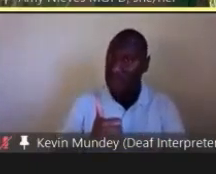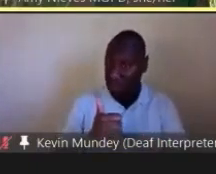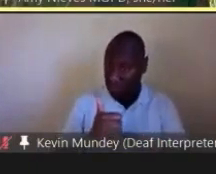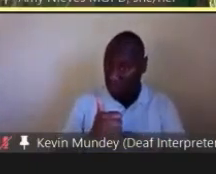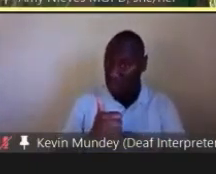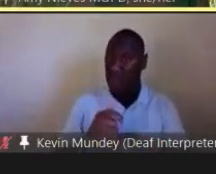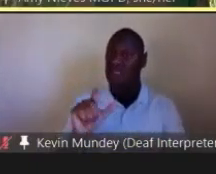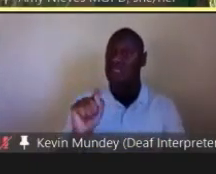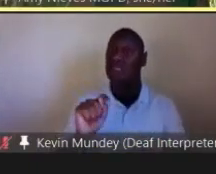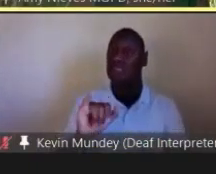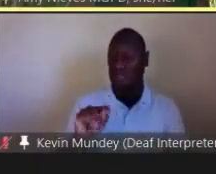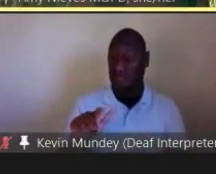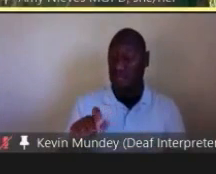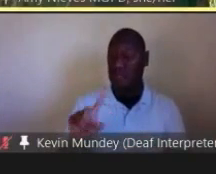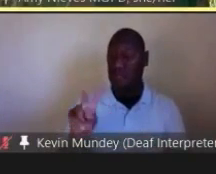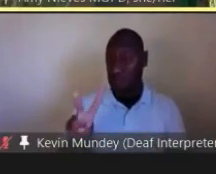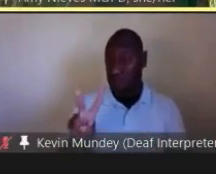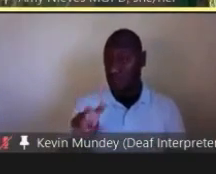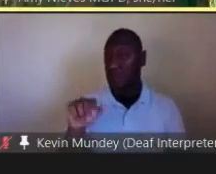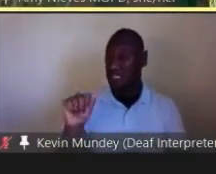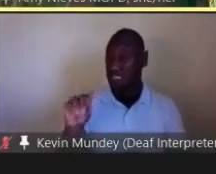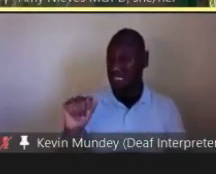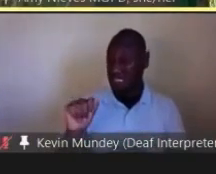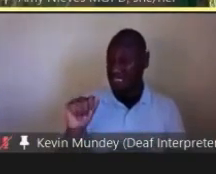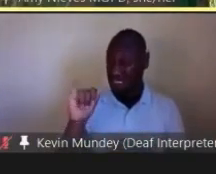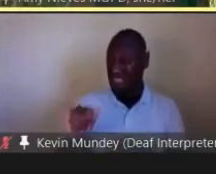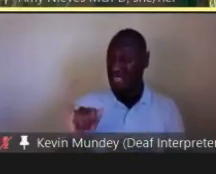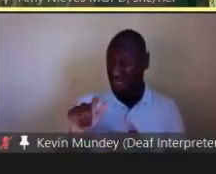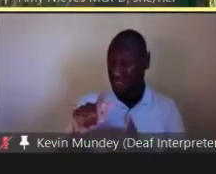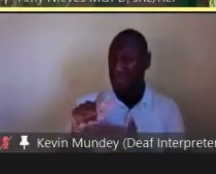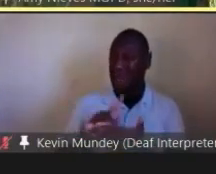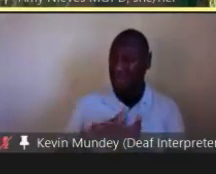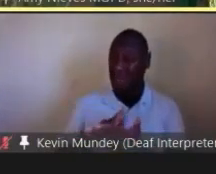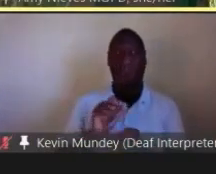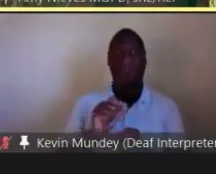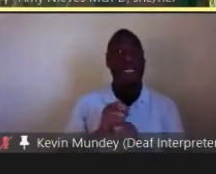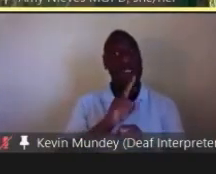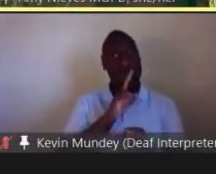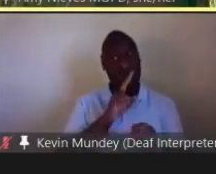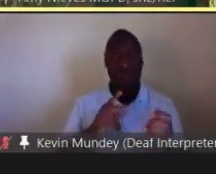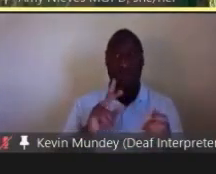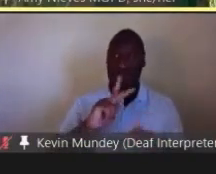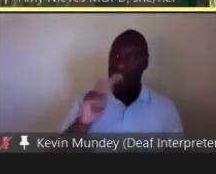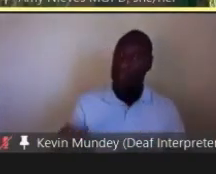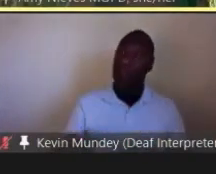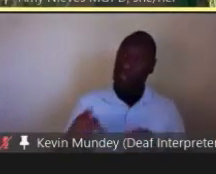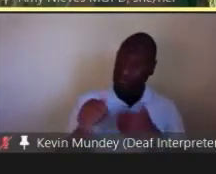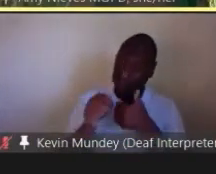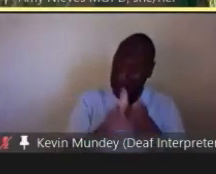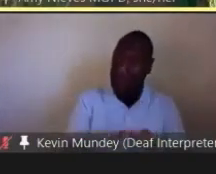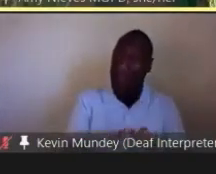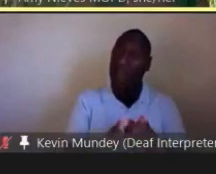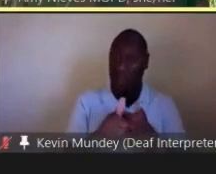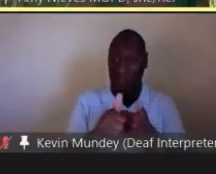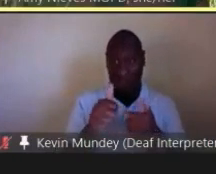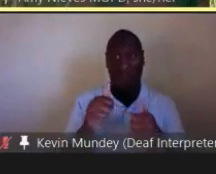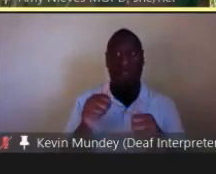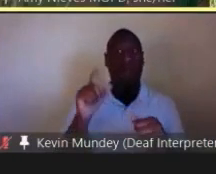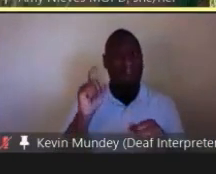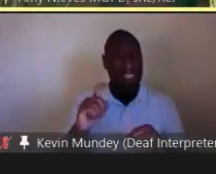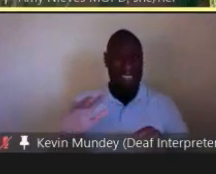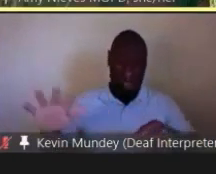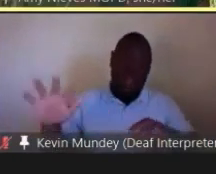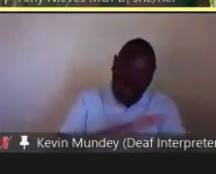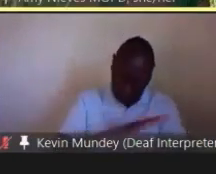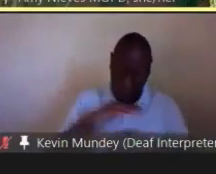to ensure that Philadelphia is not only compliant, but fully accessible to all residents and visitors.